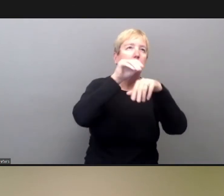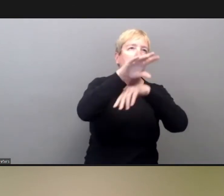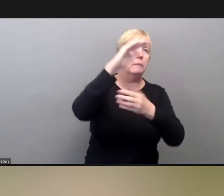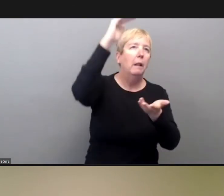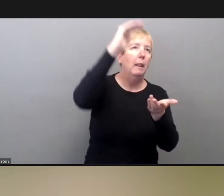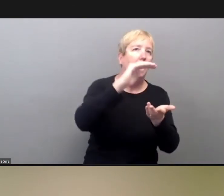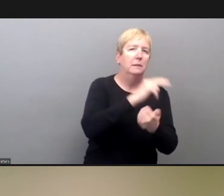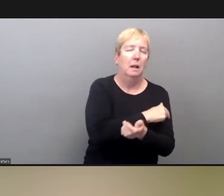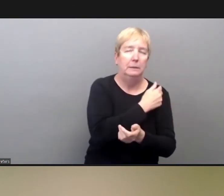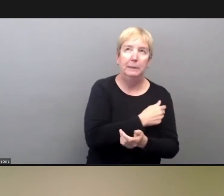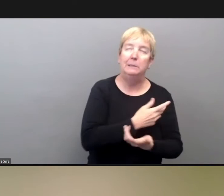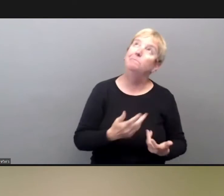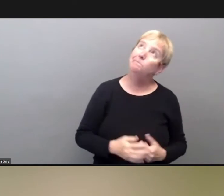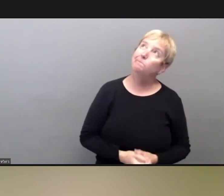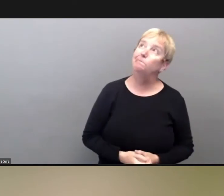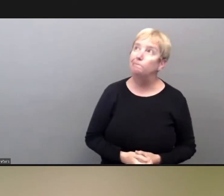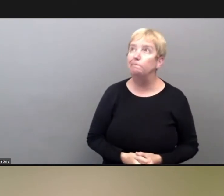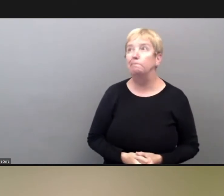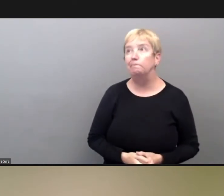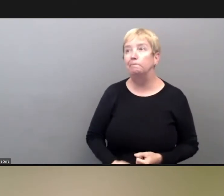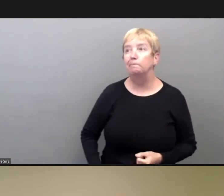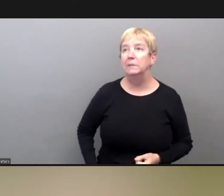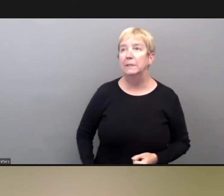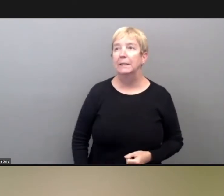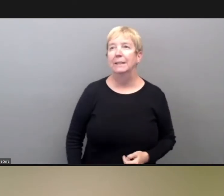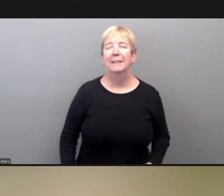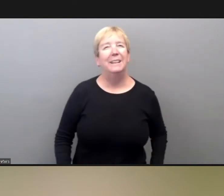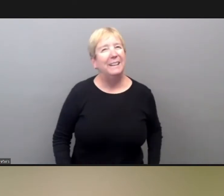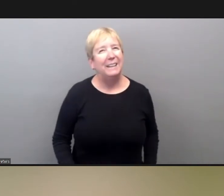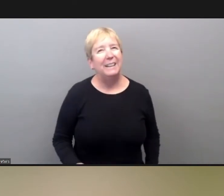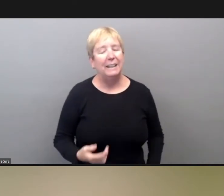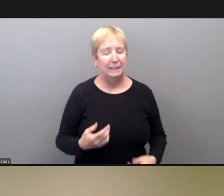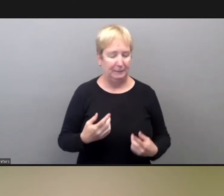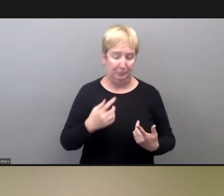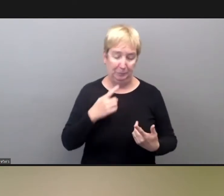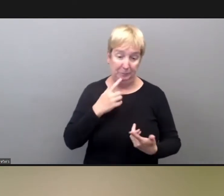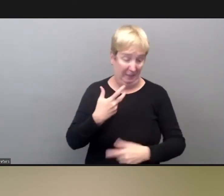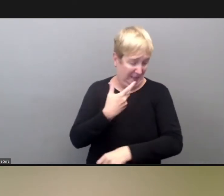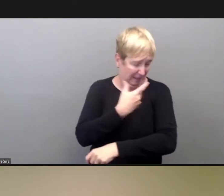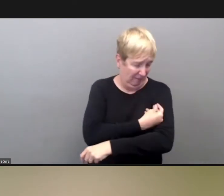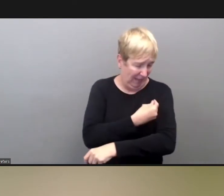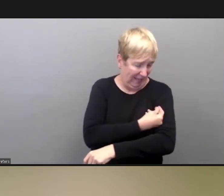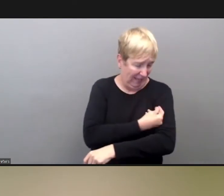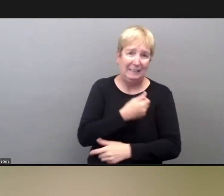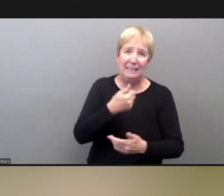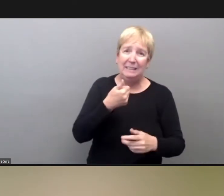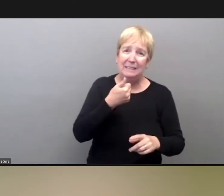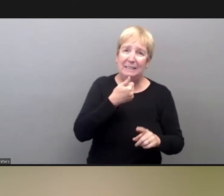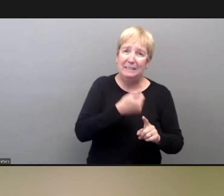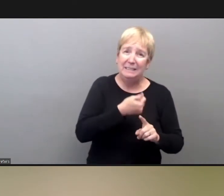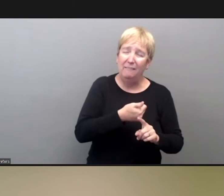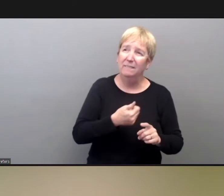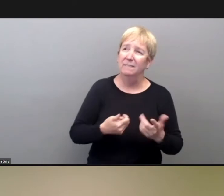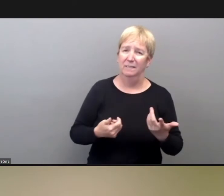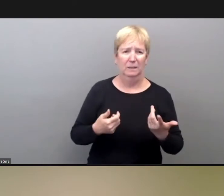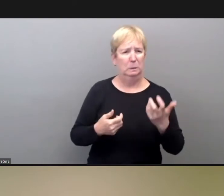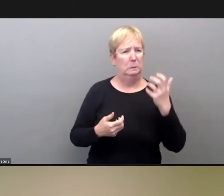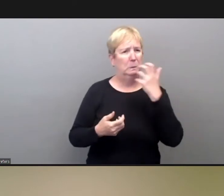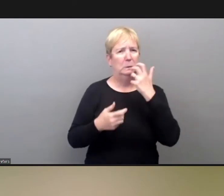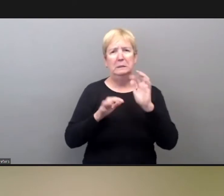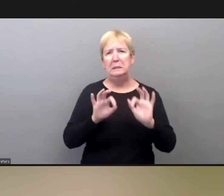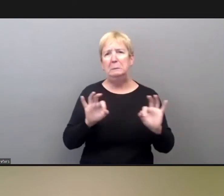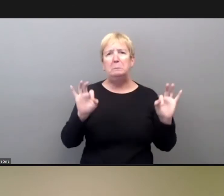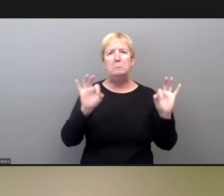because the vaccine itself is such a potent tool that it would take an awful lot of other things added